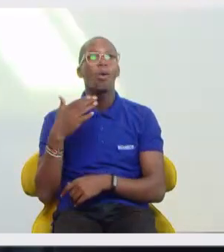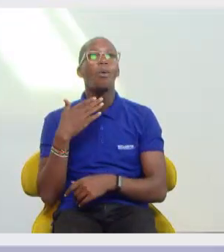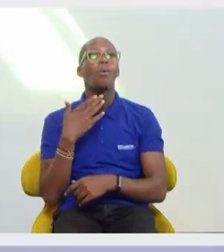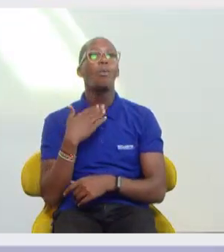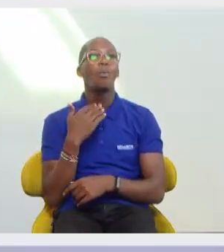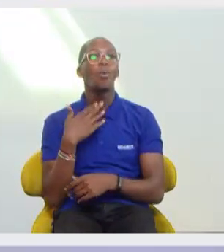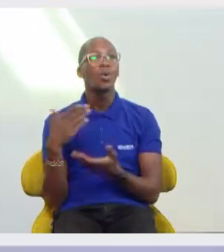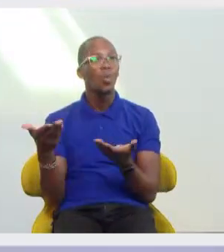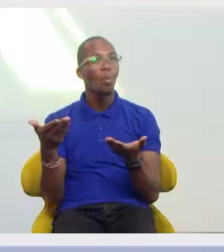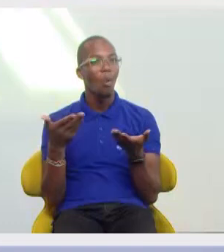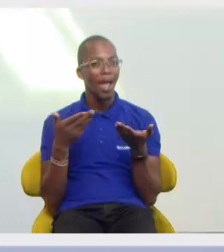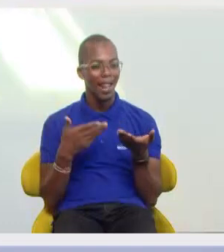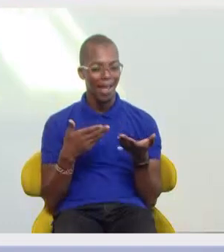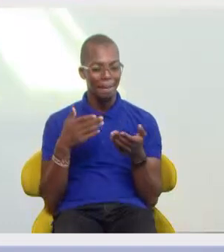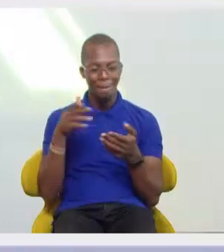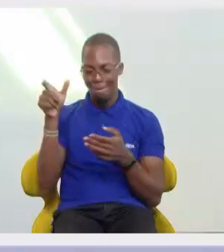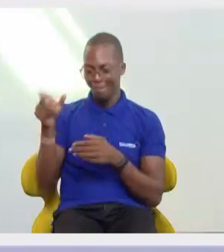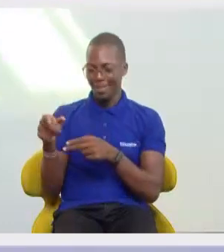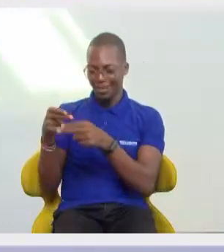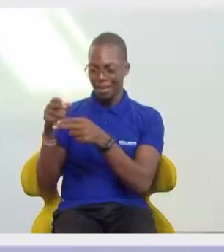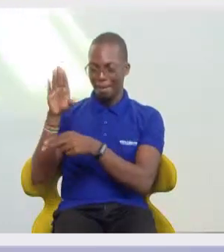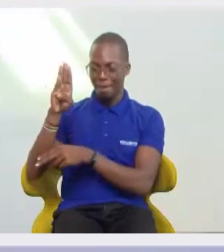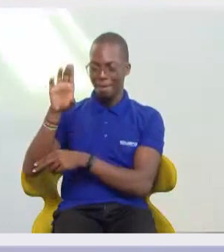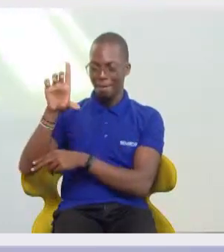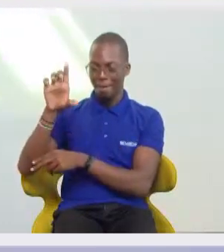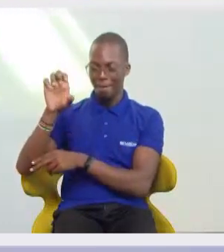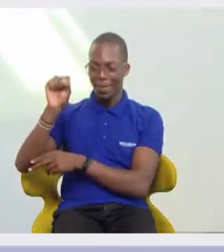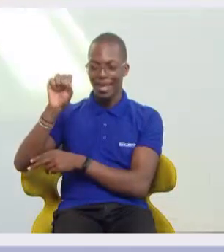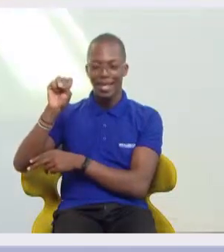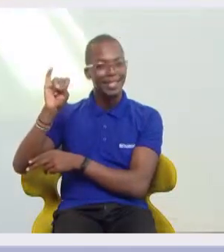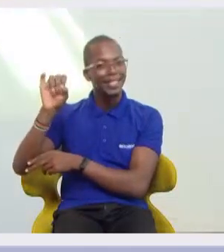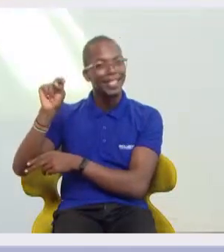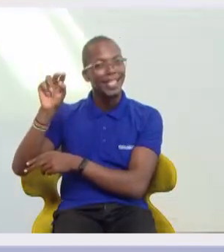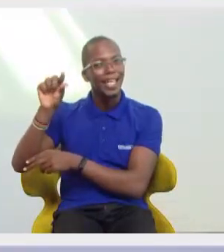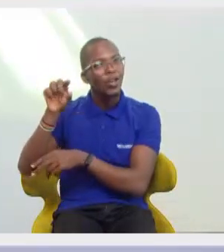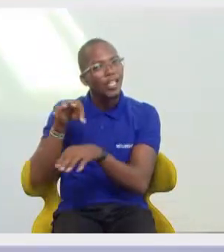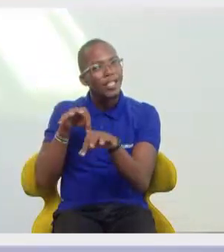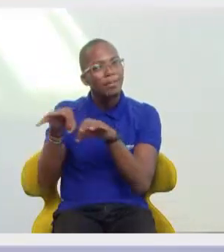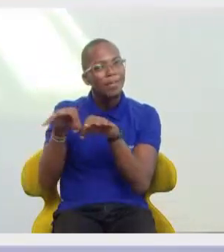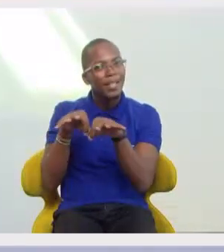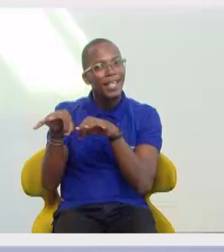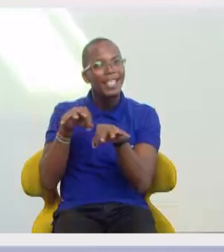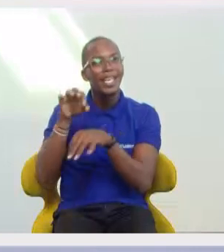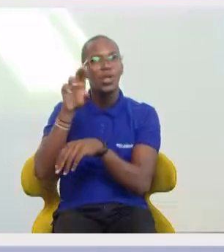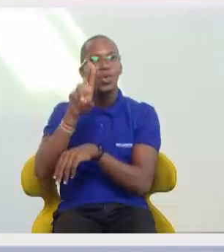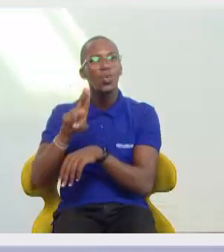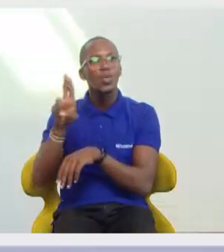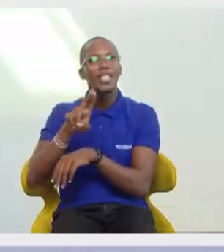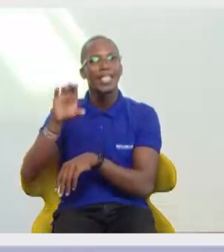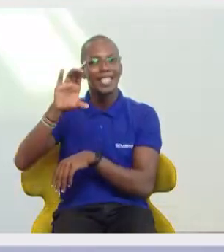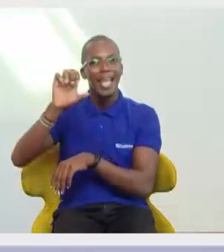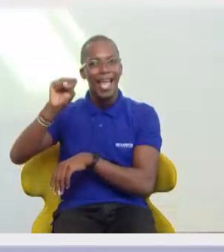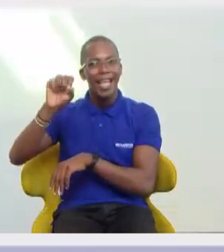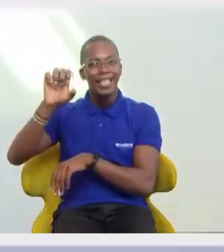welcome Blessing to give us an overview how we use CSS to decorate